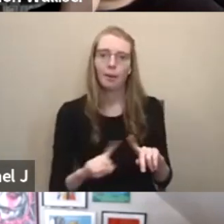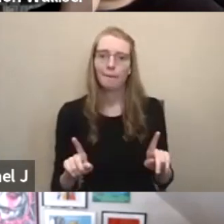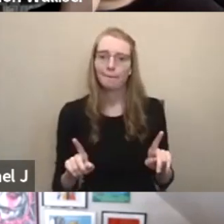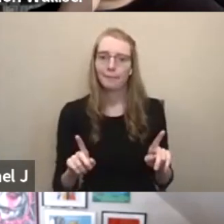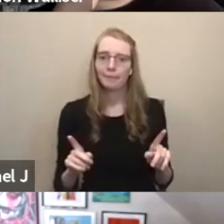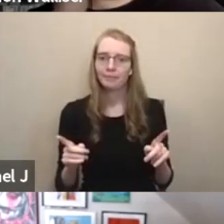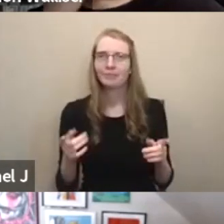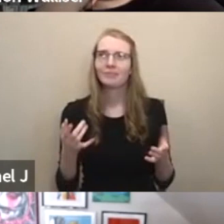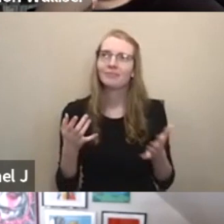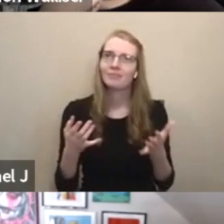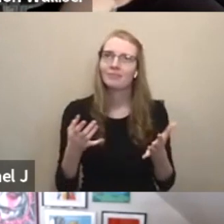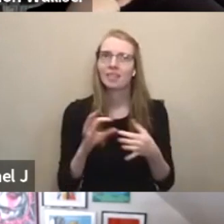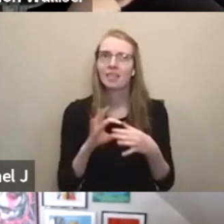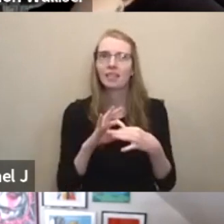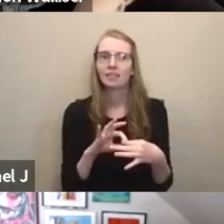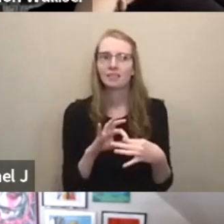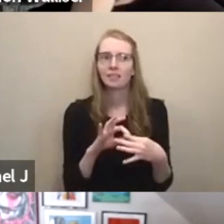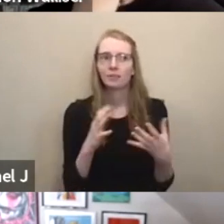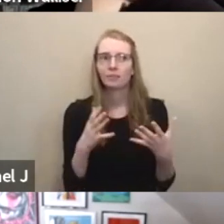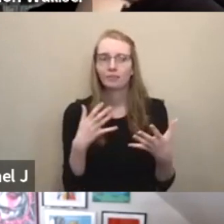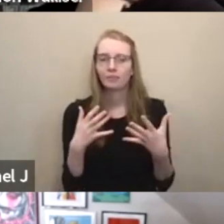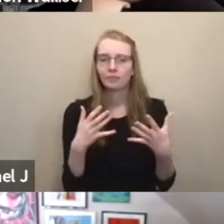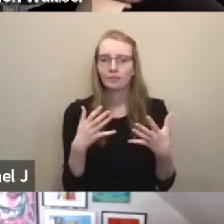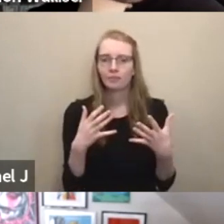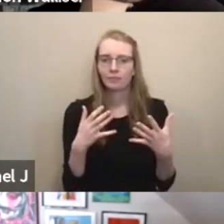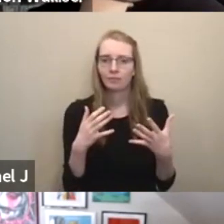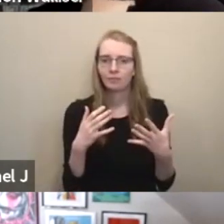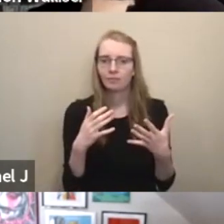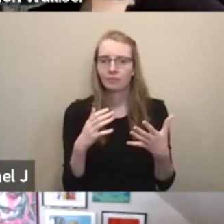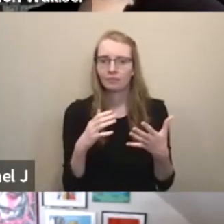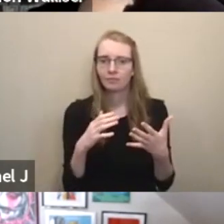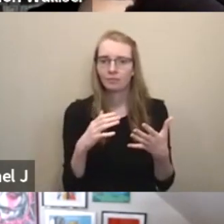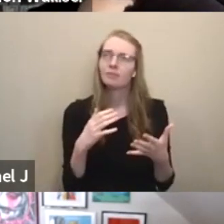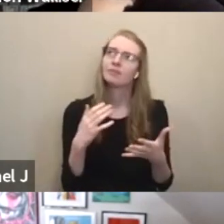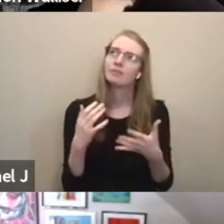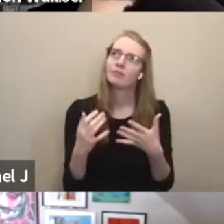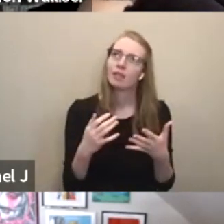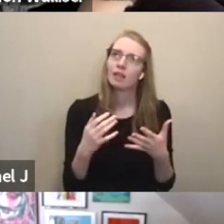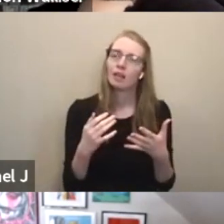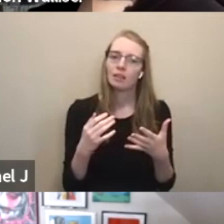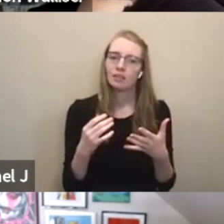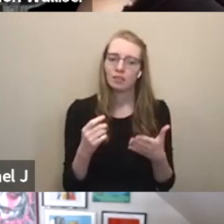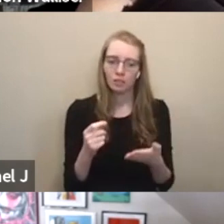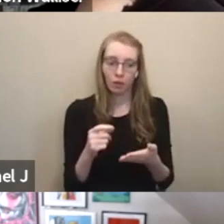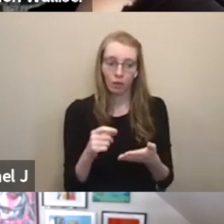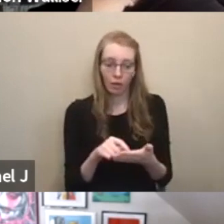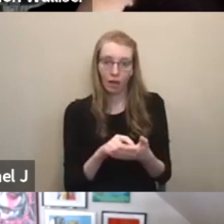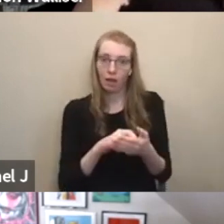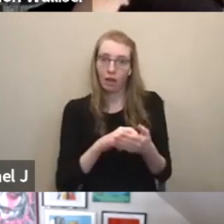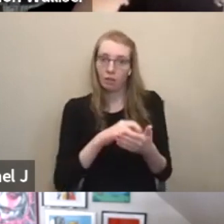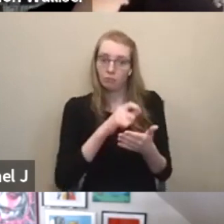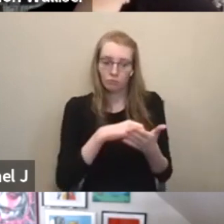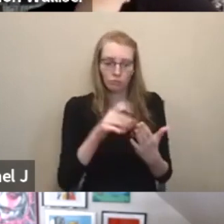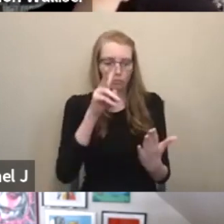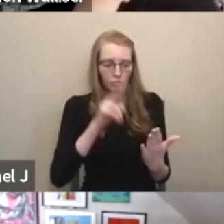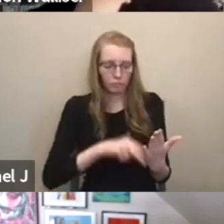getting a play into the mind of people that actually want to commit and produce and move, that